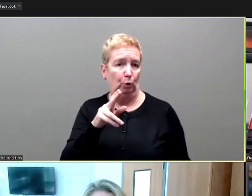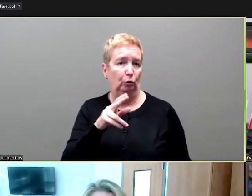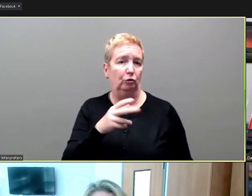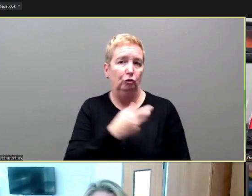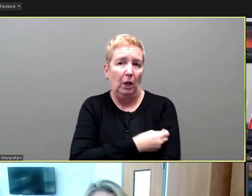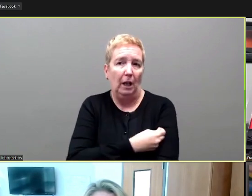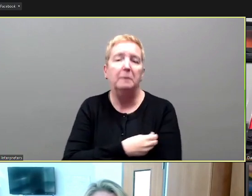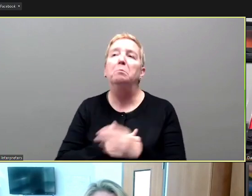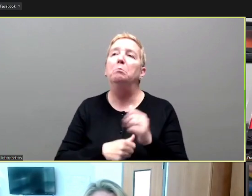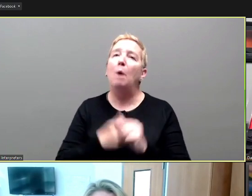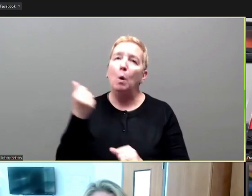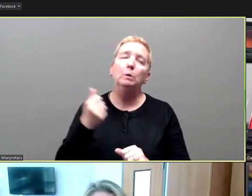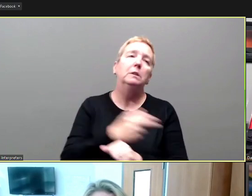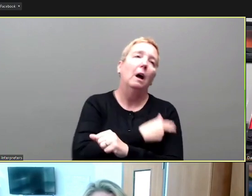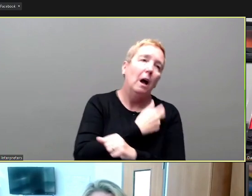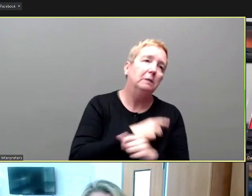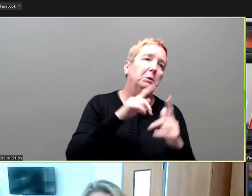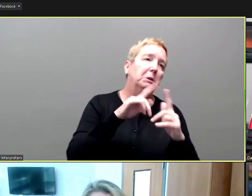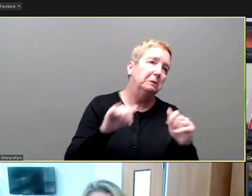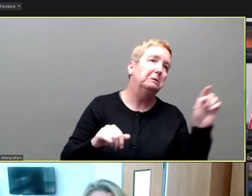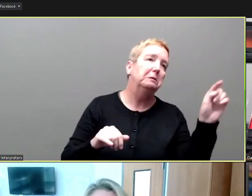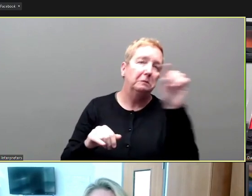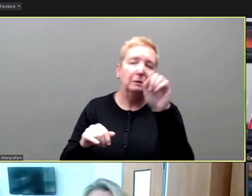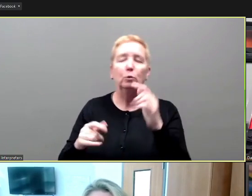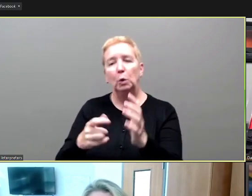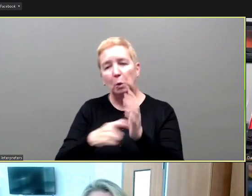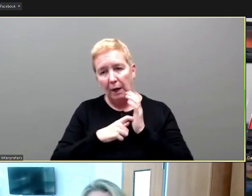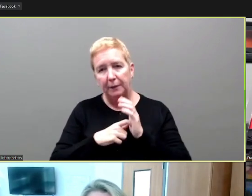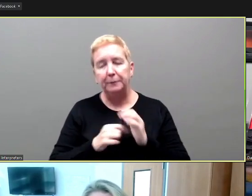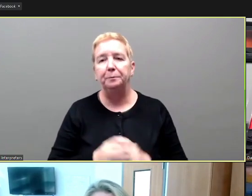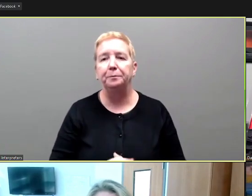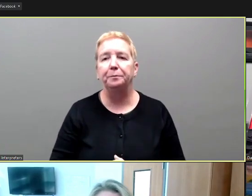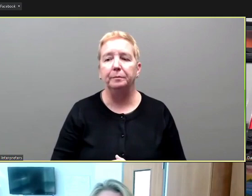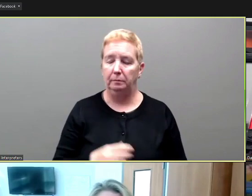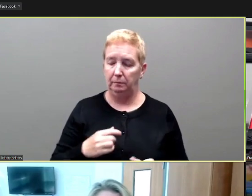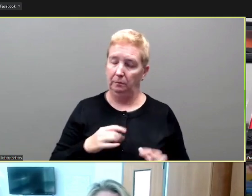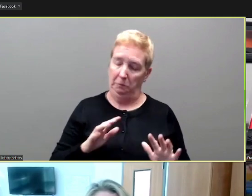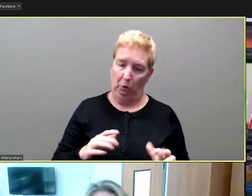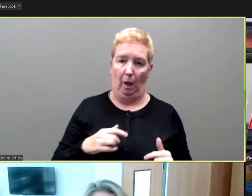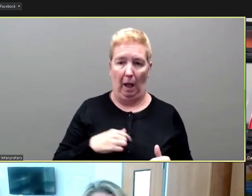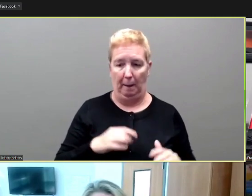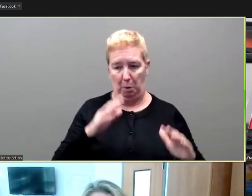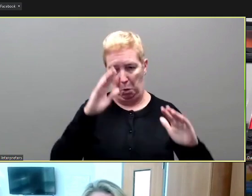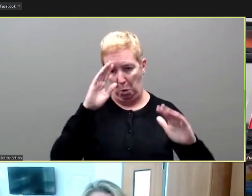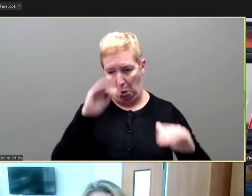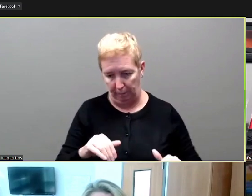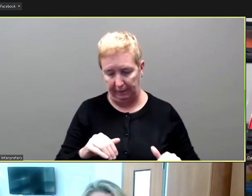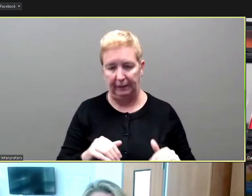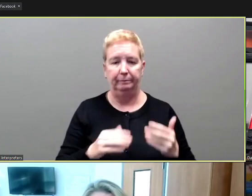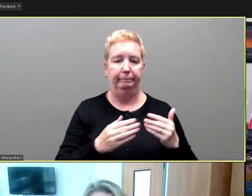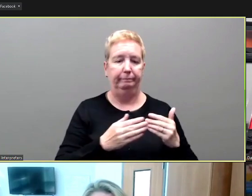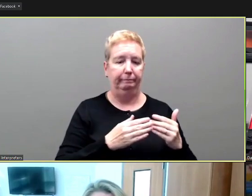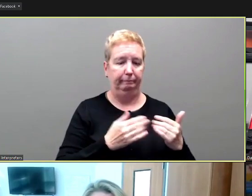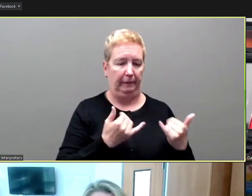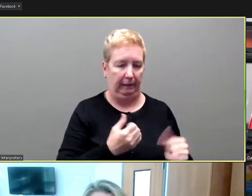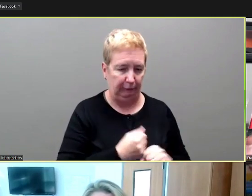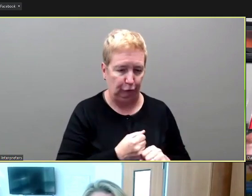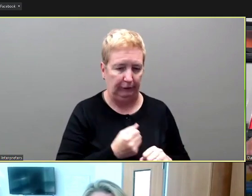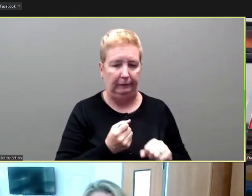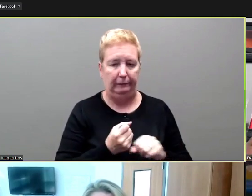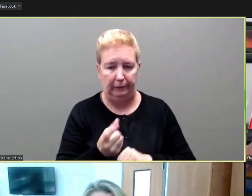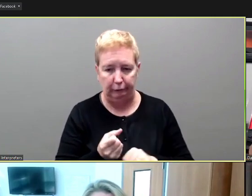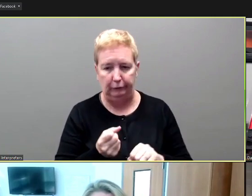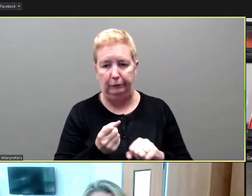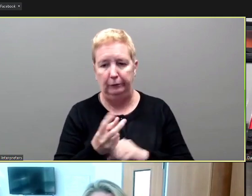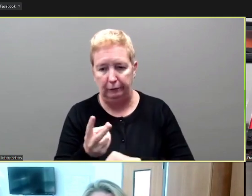require it, et cetera. But I'm hoping over a couple years, we can at least reach the